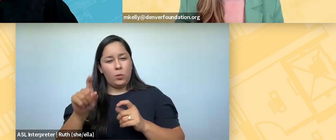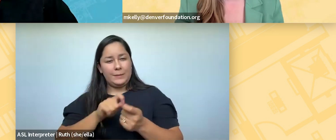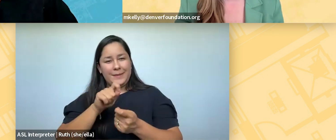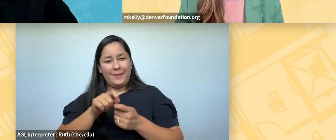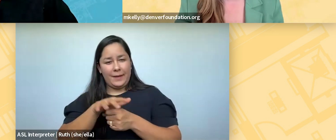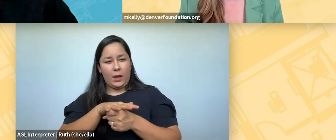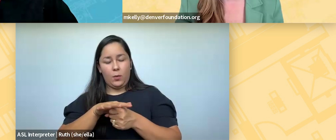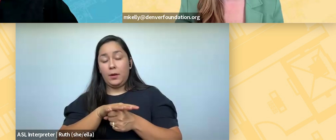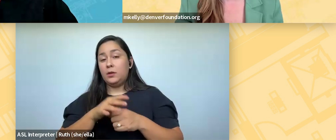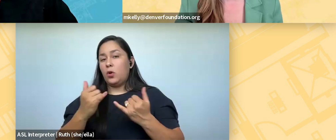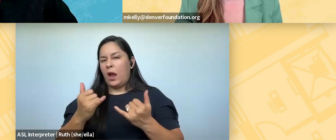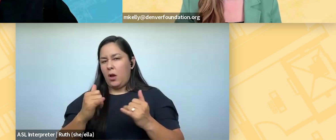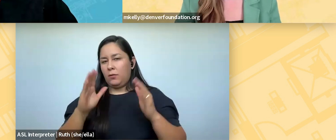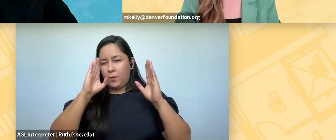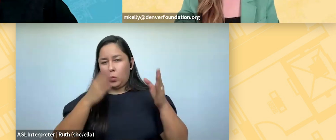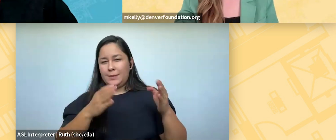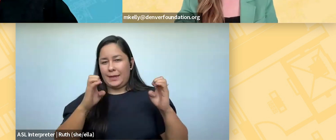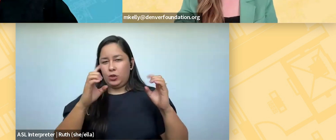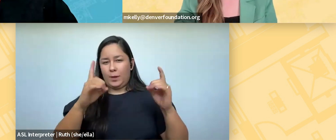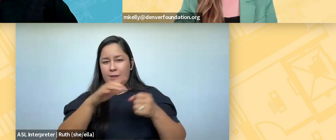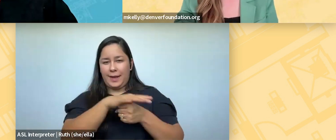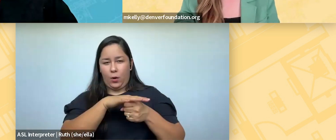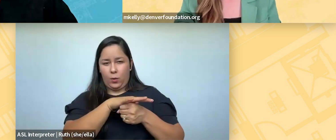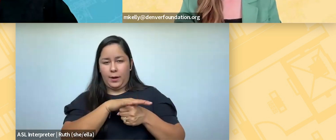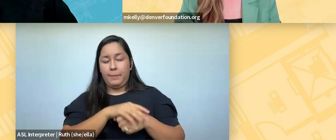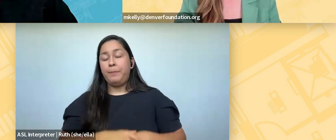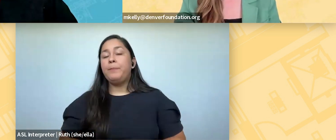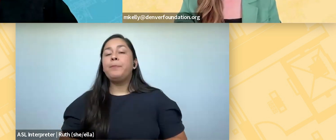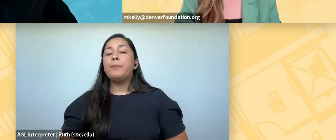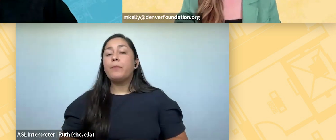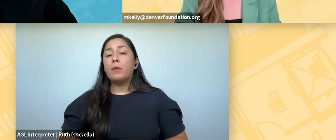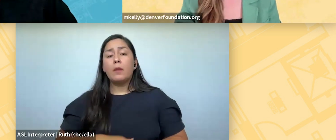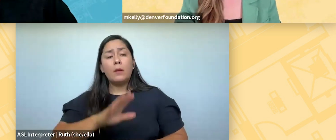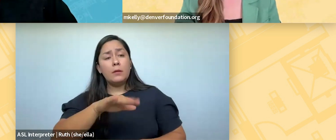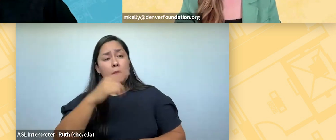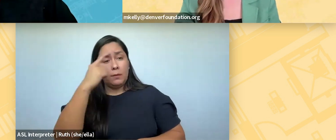start under the education area. The first question I have here is, for